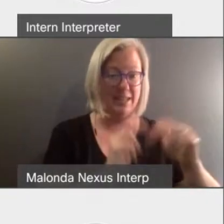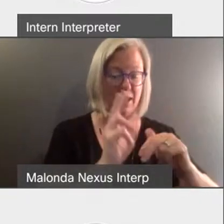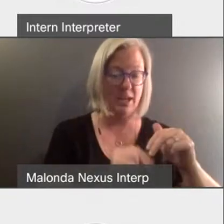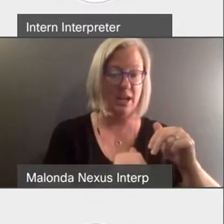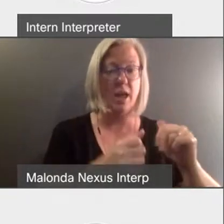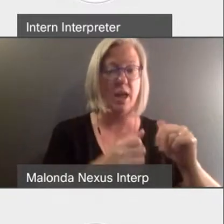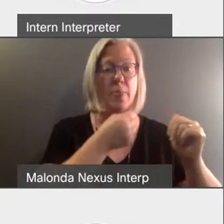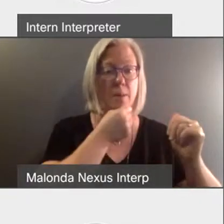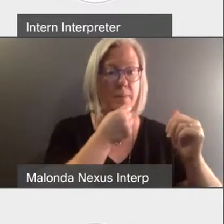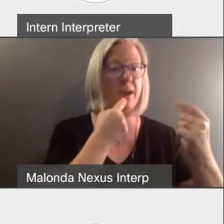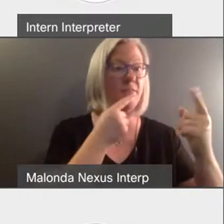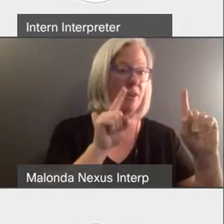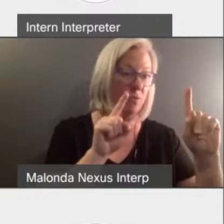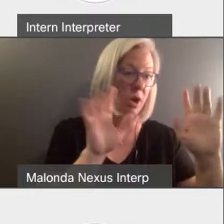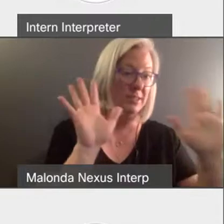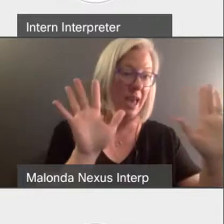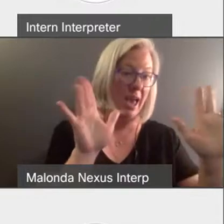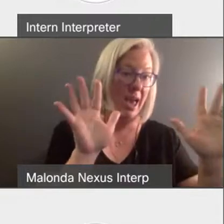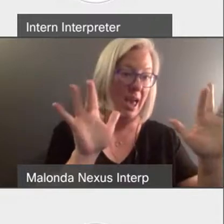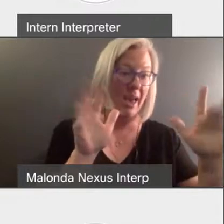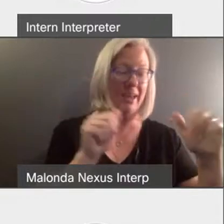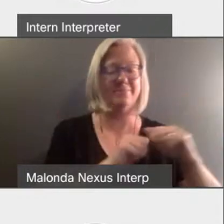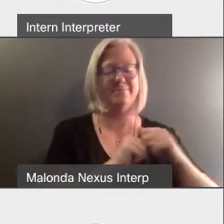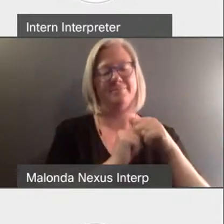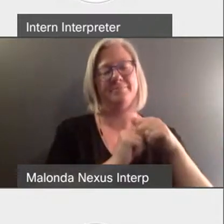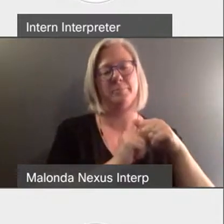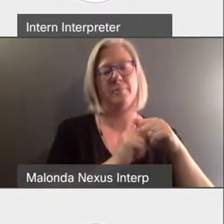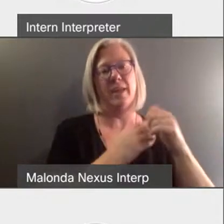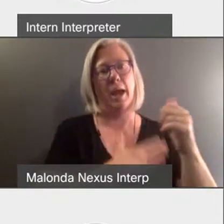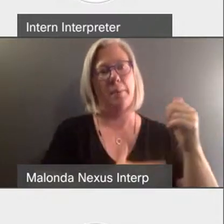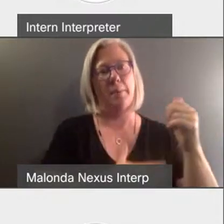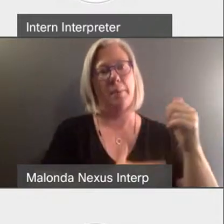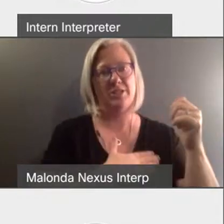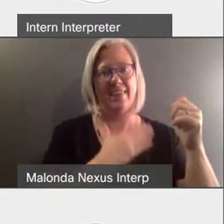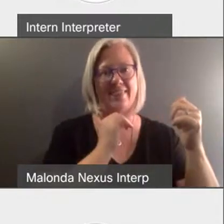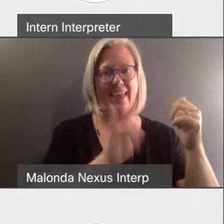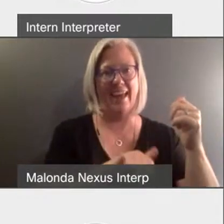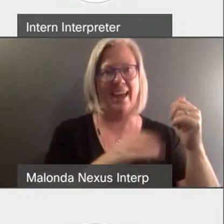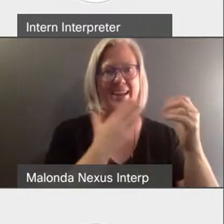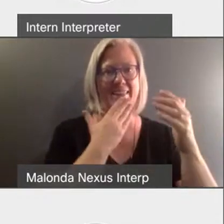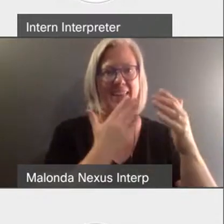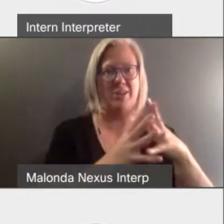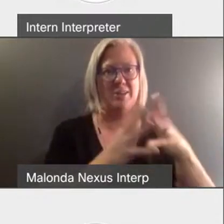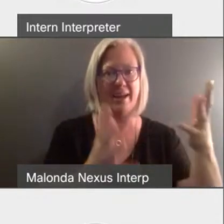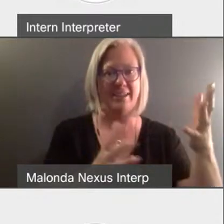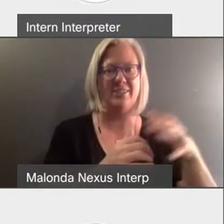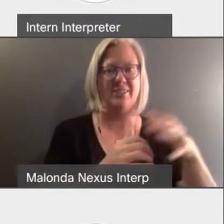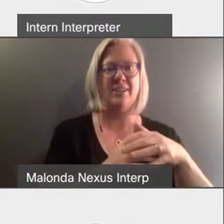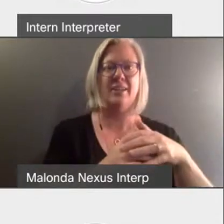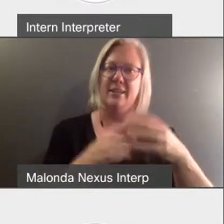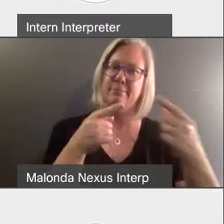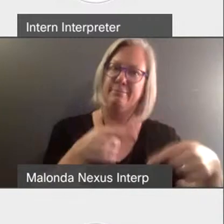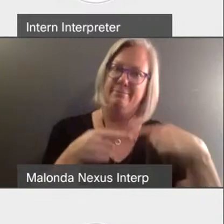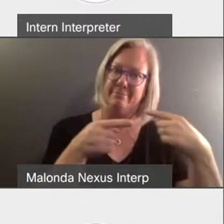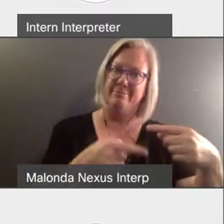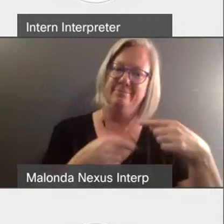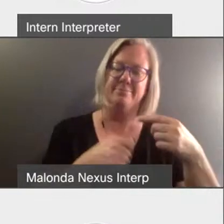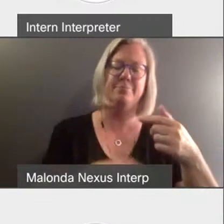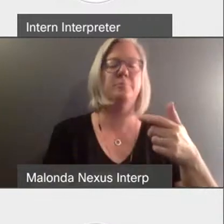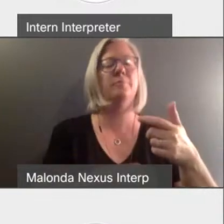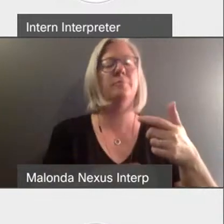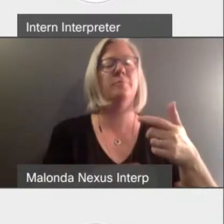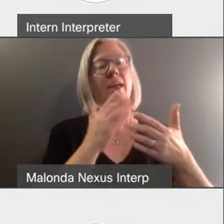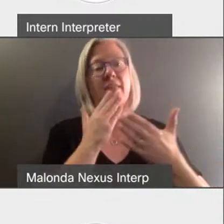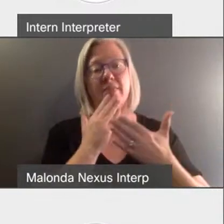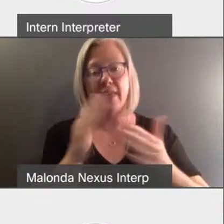microphones worked all right. Yay, we finally got it. Appreciate it. Thank you very much. It's been a trying time. Thank you to